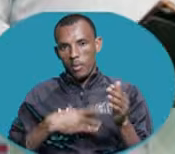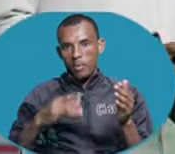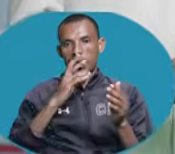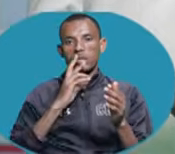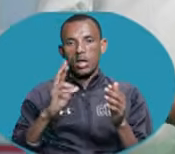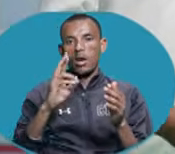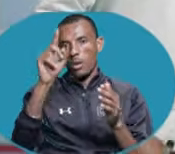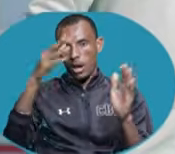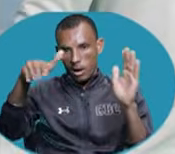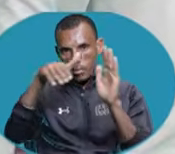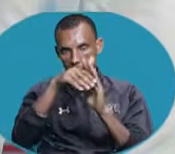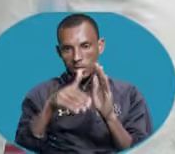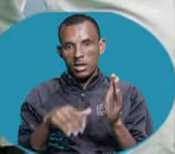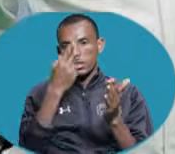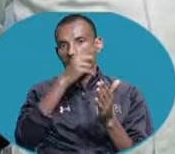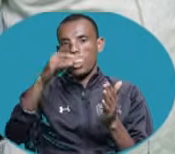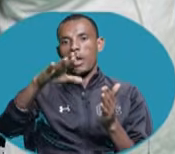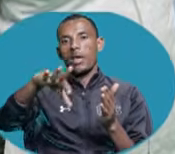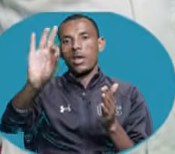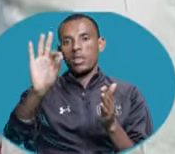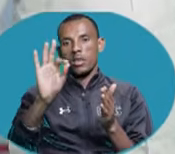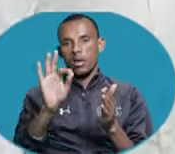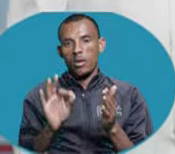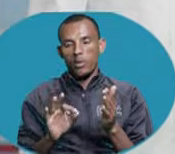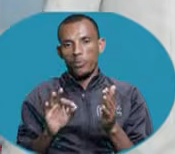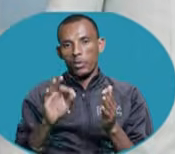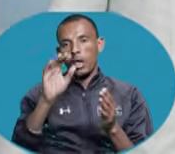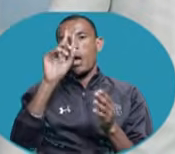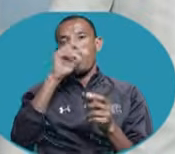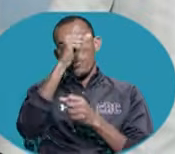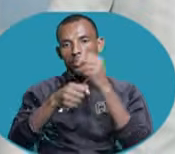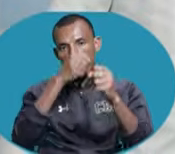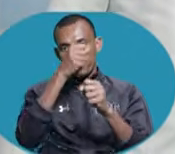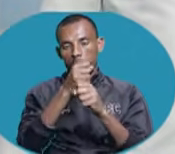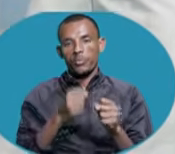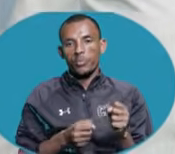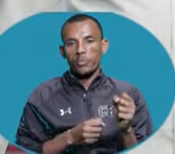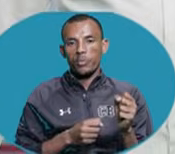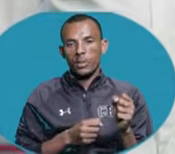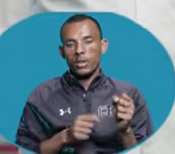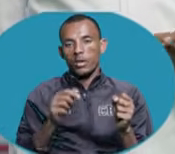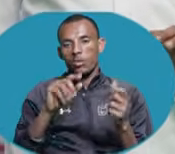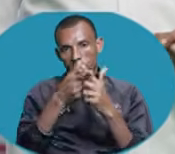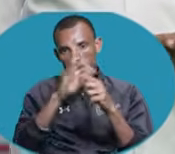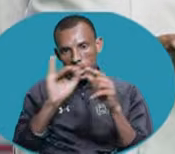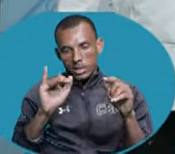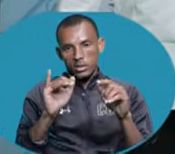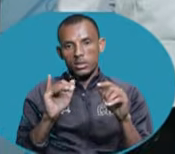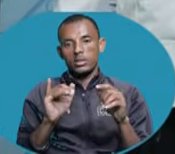Security Council. The main target of Security Council to maintain peace and stability throughout the world. It has 11